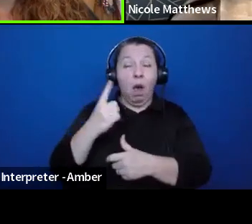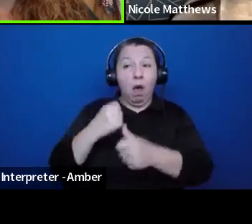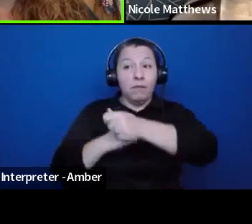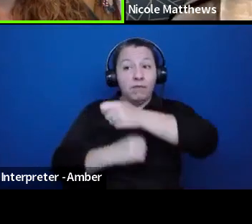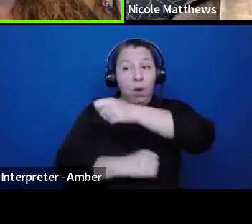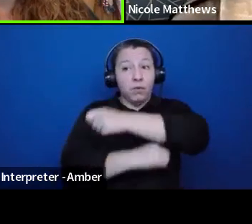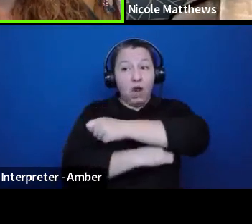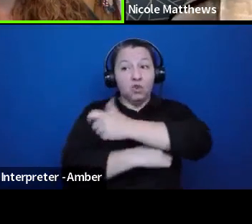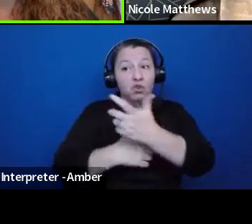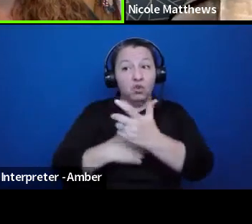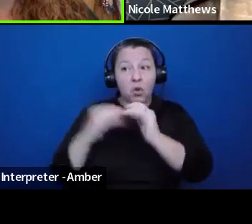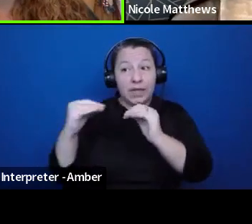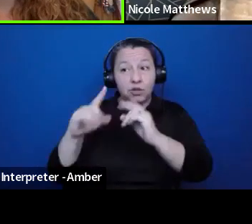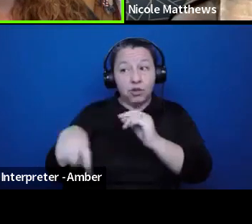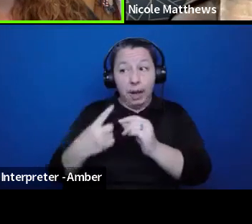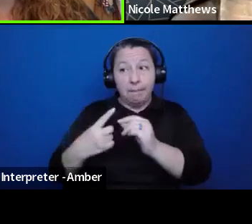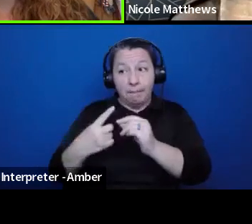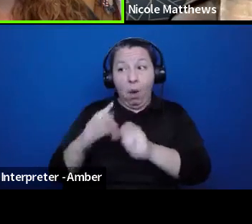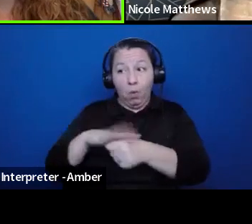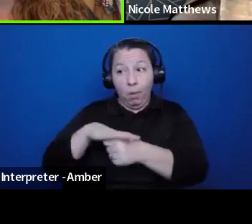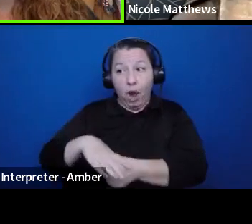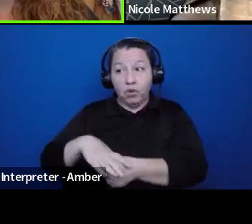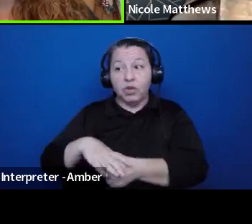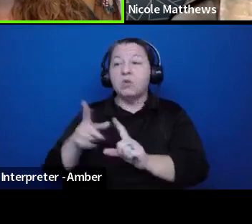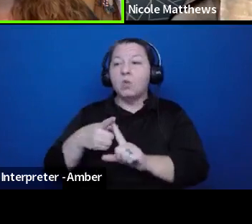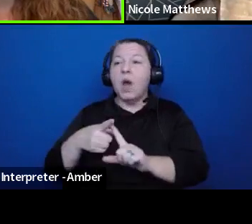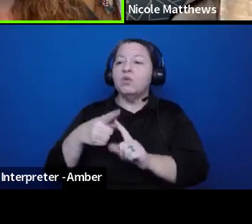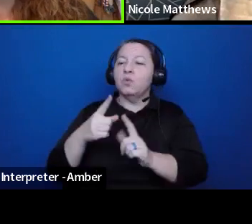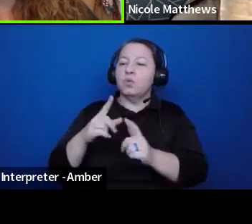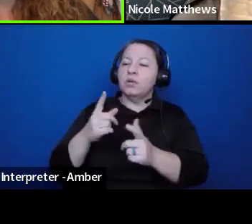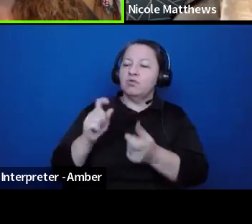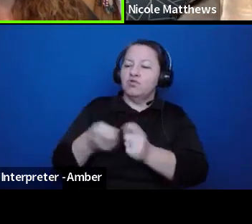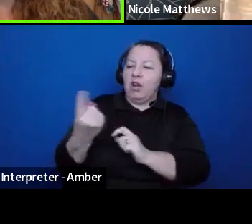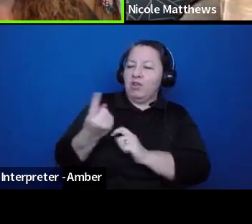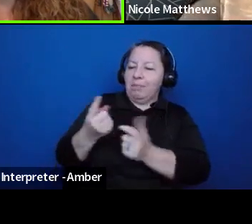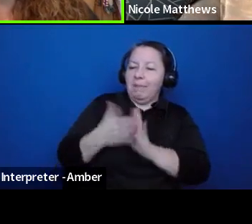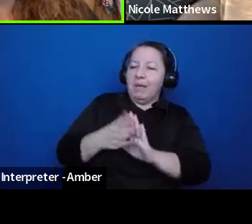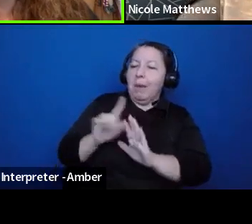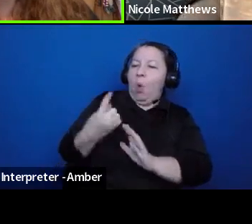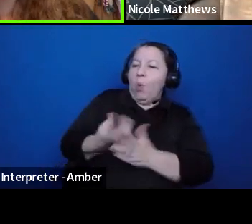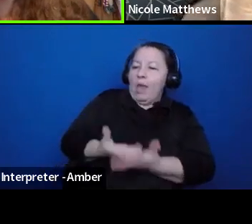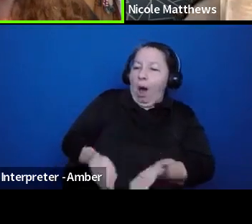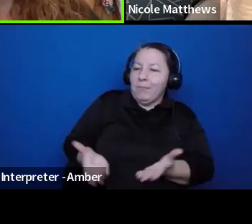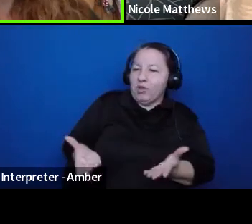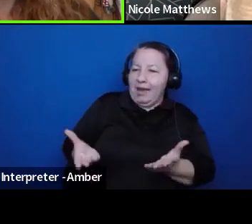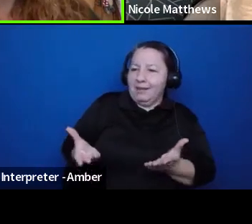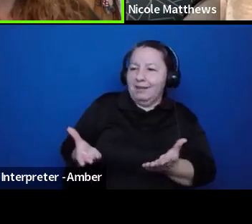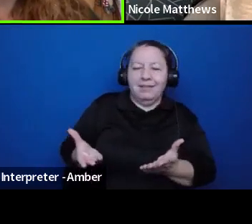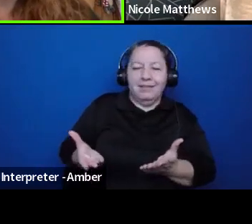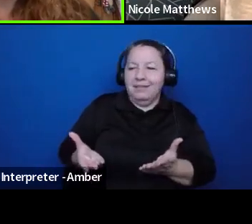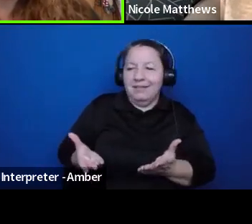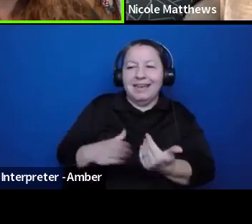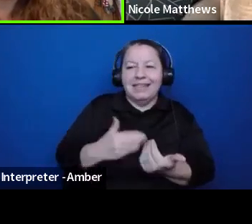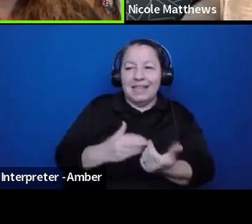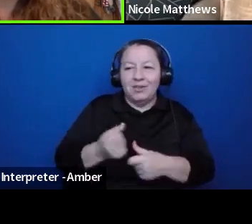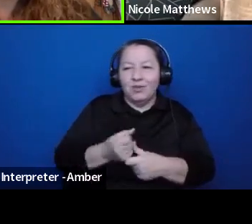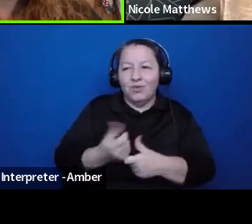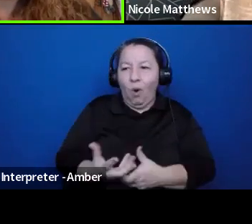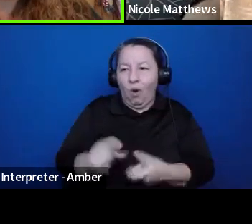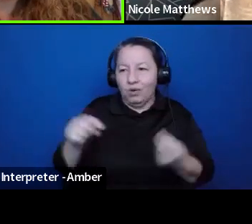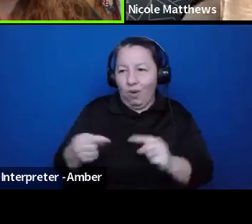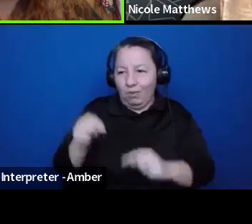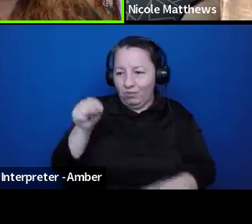turn somebody or something into an object, it's easy to cause harm, right? And that happens on our